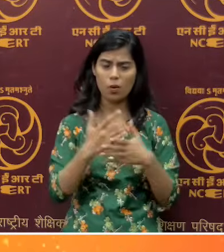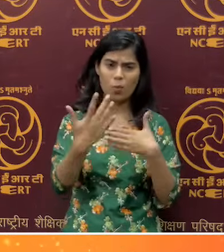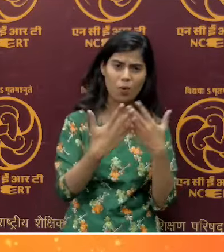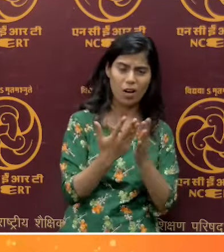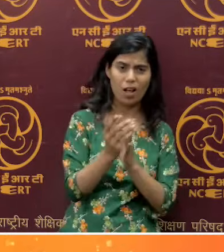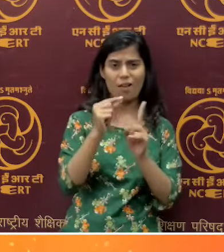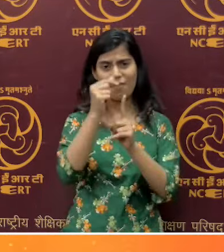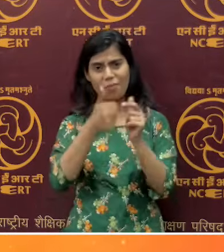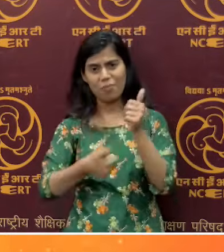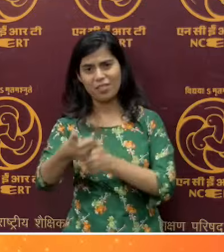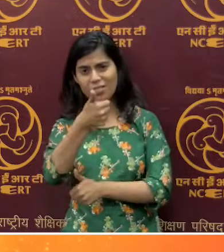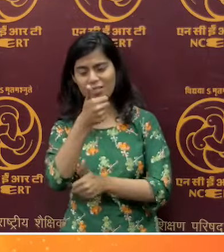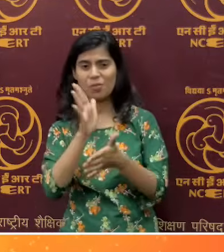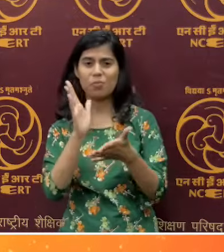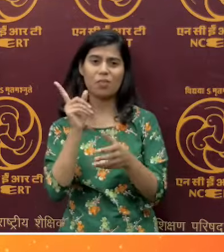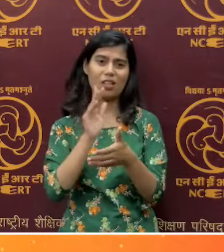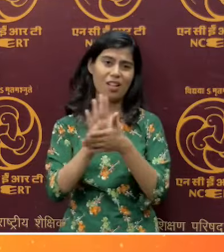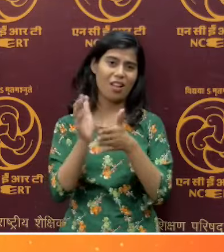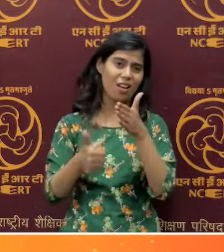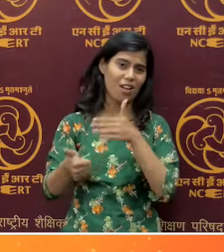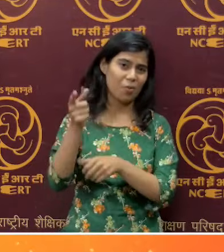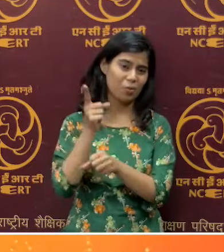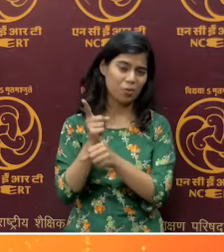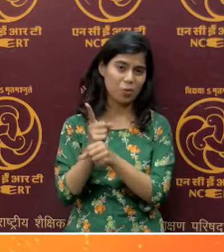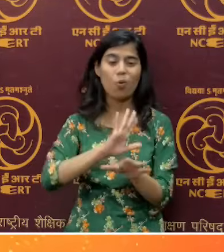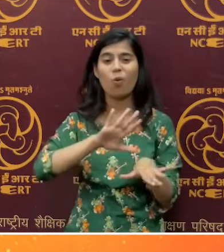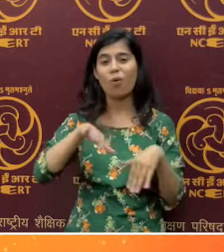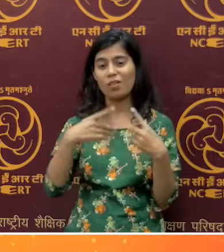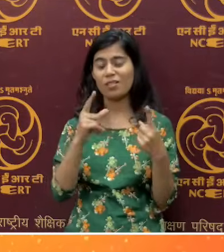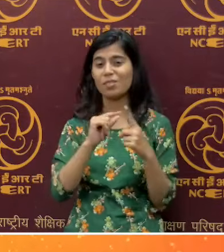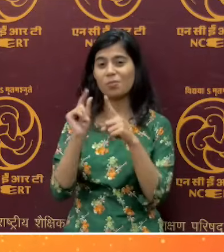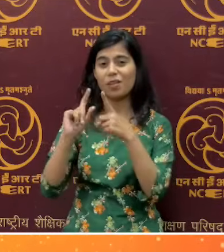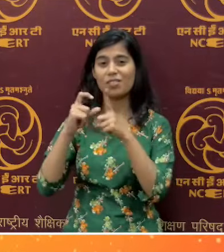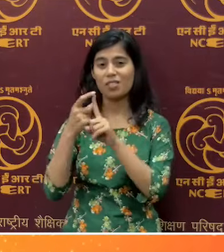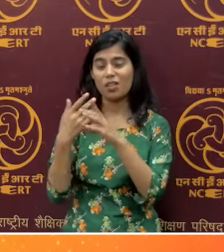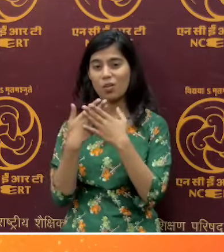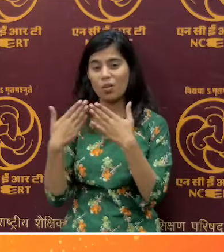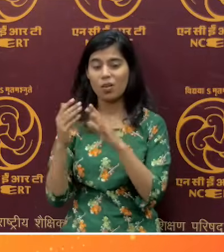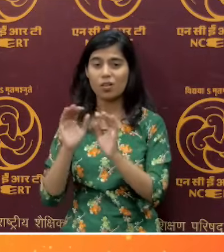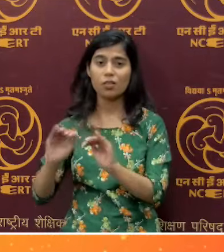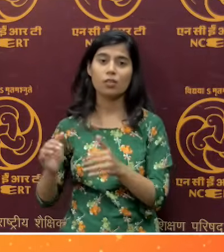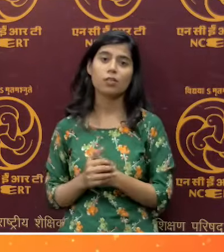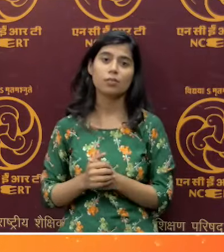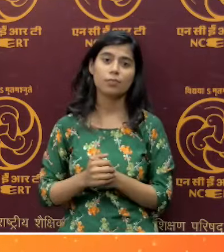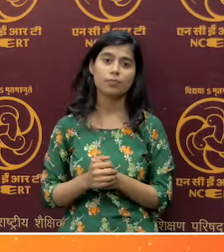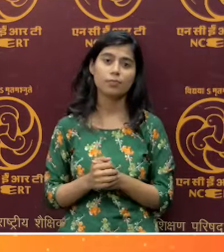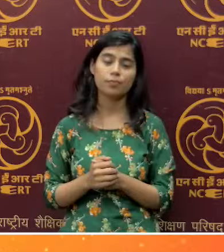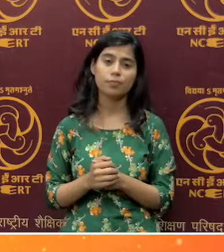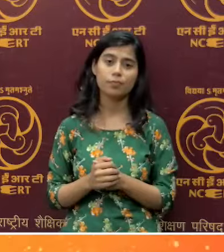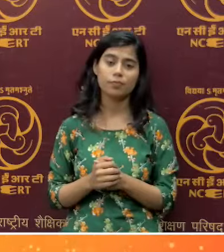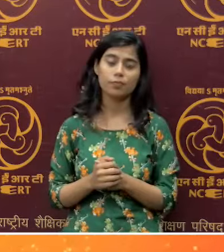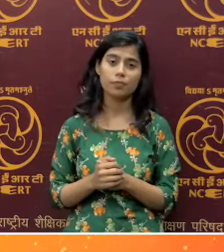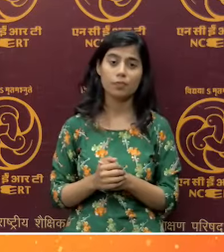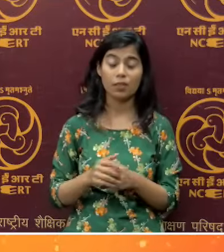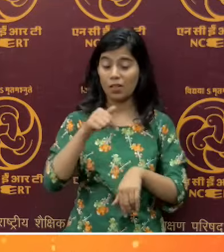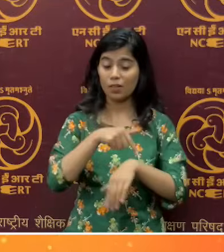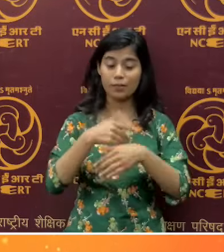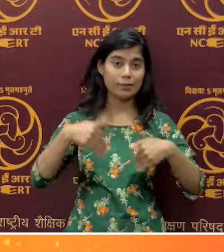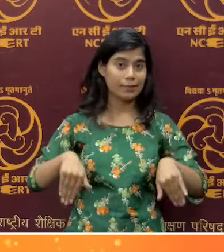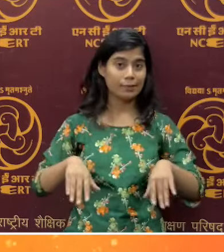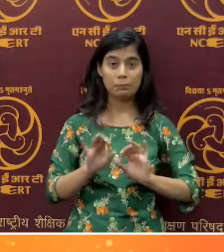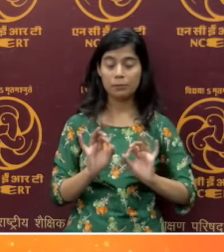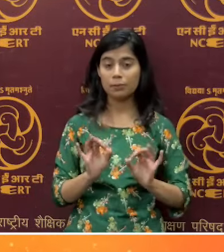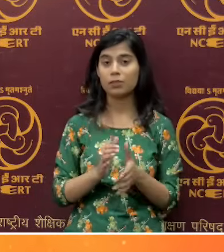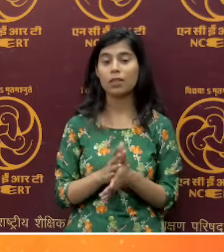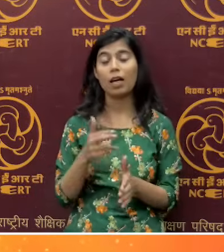principal, teacher and the special educator role is available, we have planned for the block, district and cluster coordinators. That's lovely. And because we do not have enough time left,